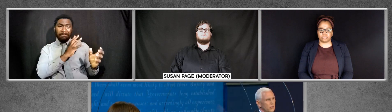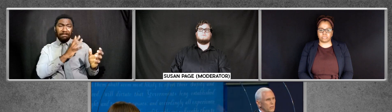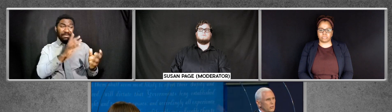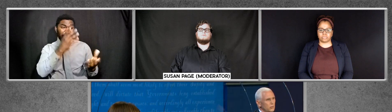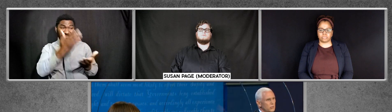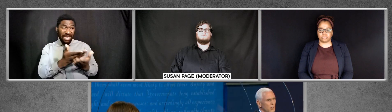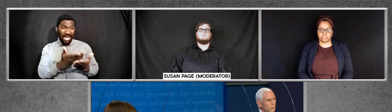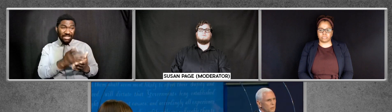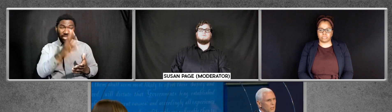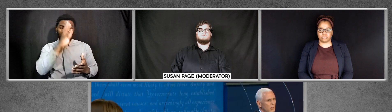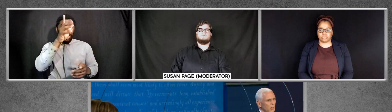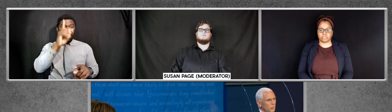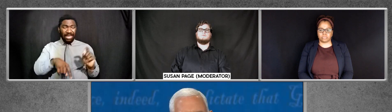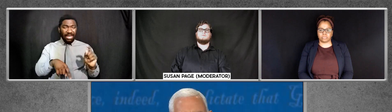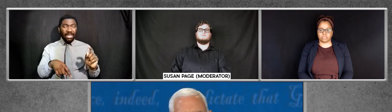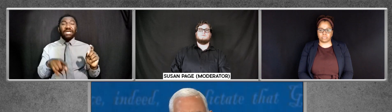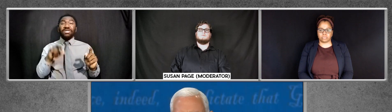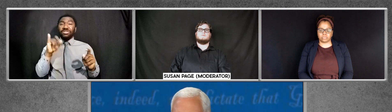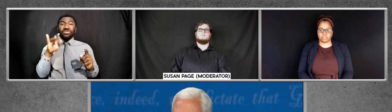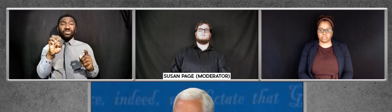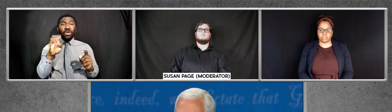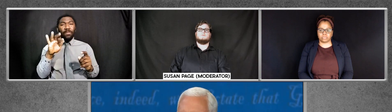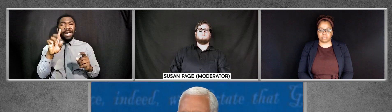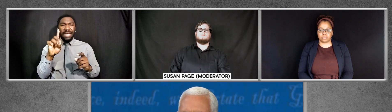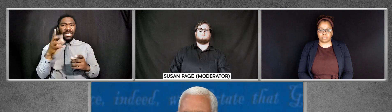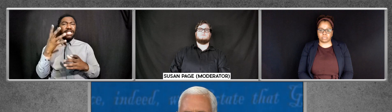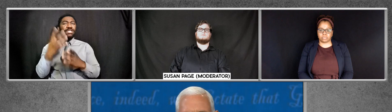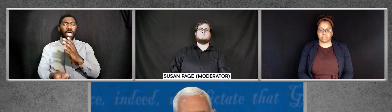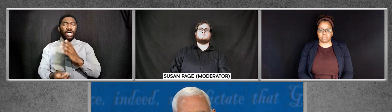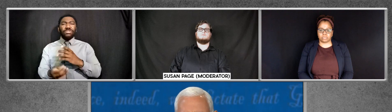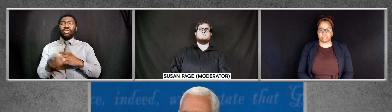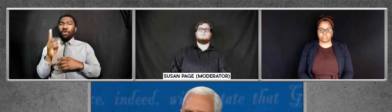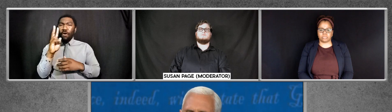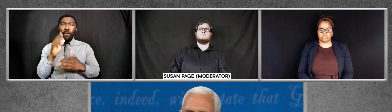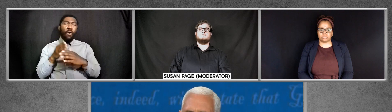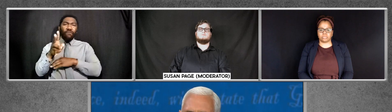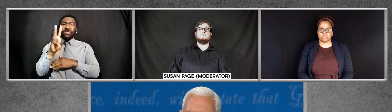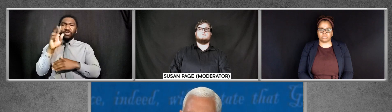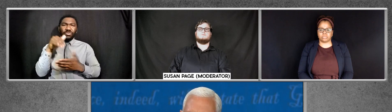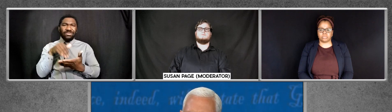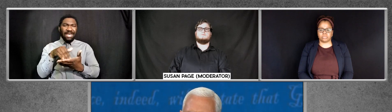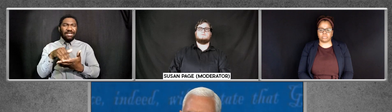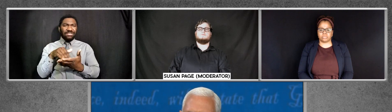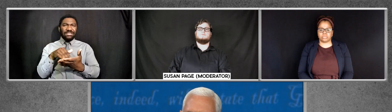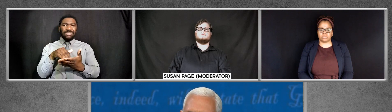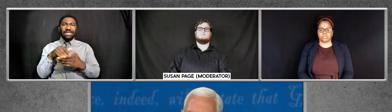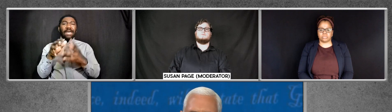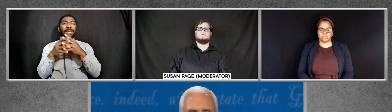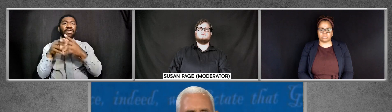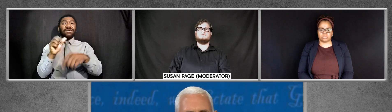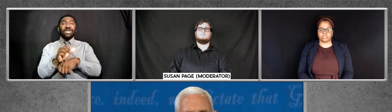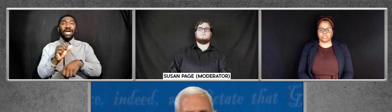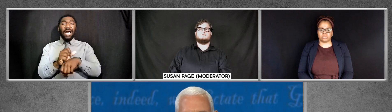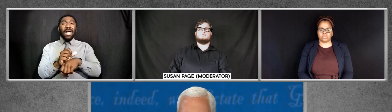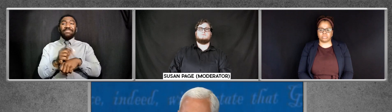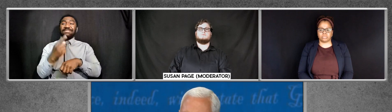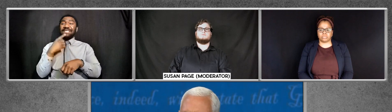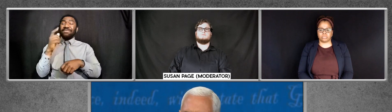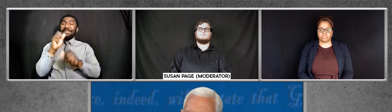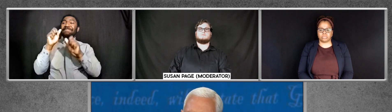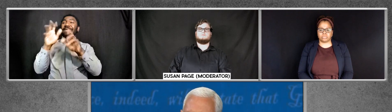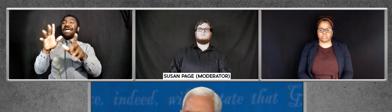200,000 manufacturing jobs, and President Obama said they were never coming back. He said we needed a magic wand to bring them back. In our first 3 years